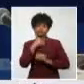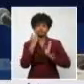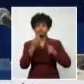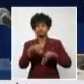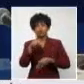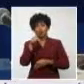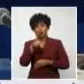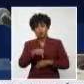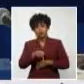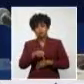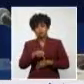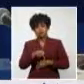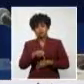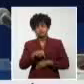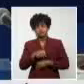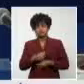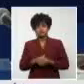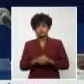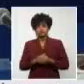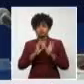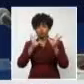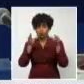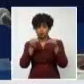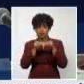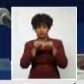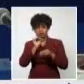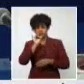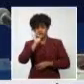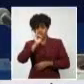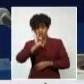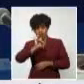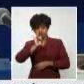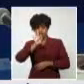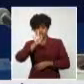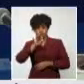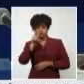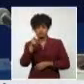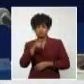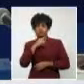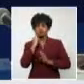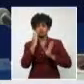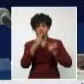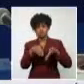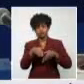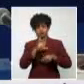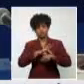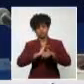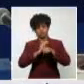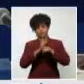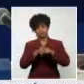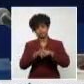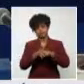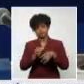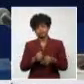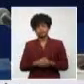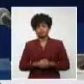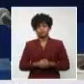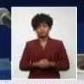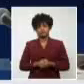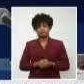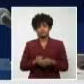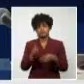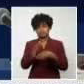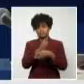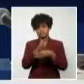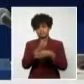With the death announced today, there is a cumulative total of 78 deaths. This